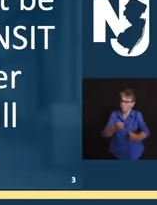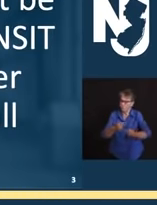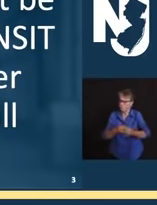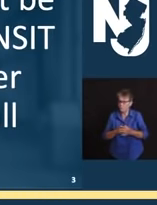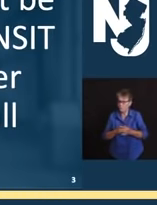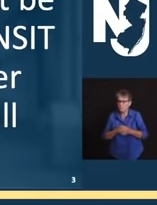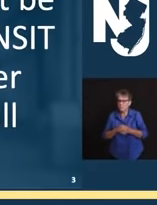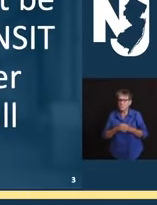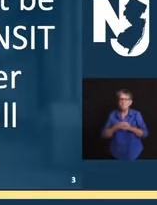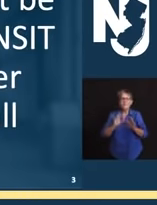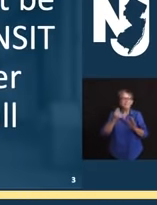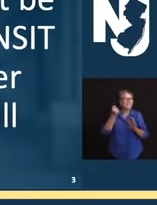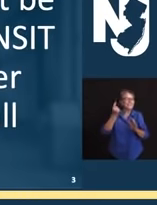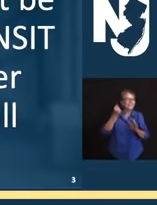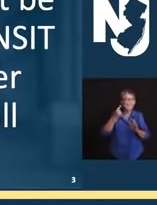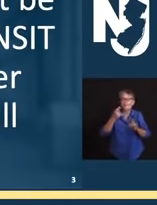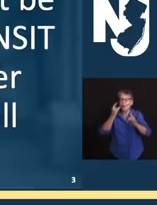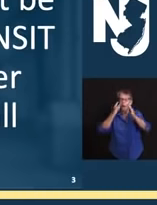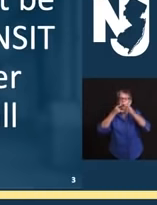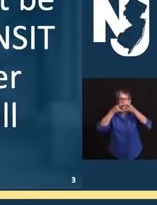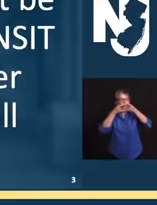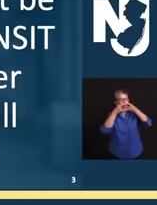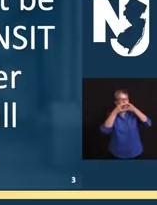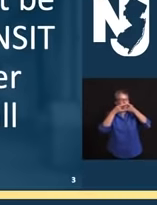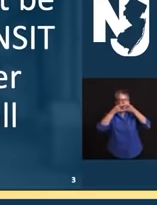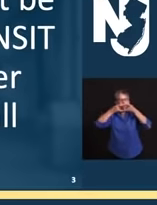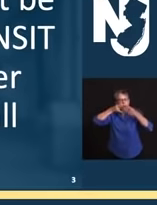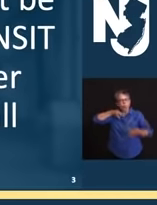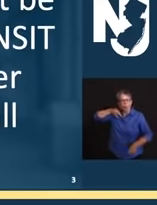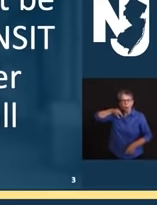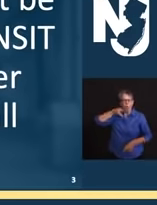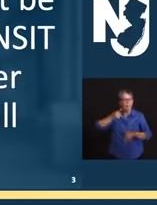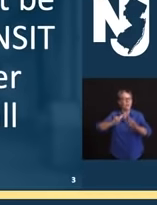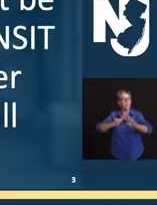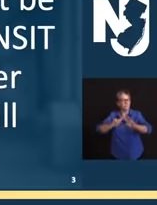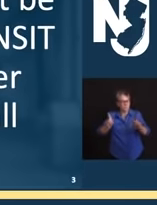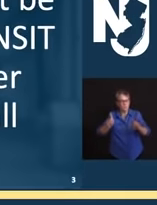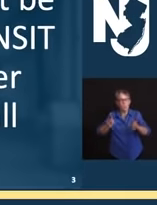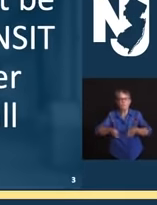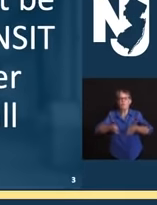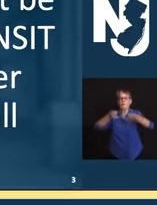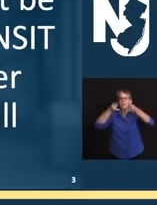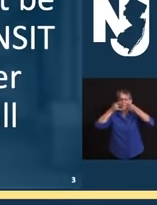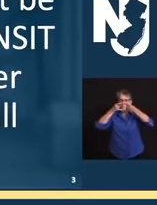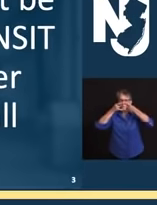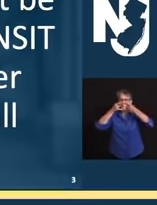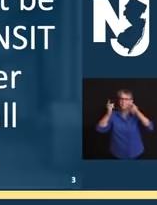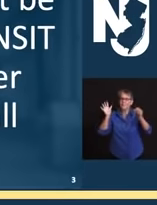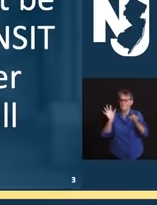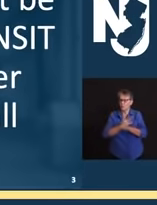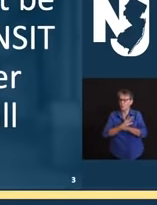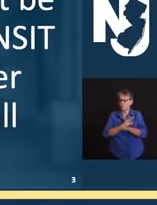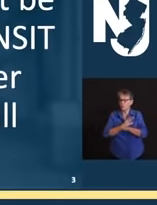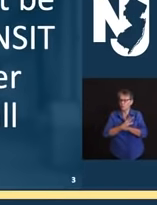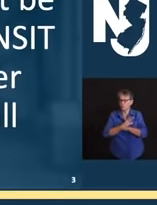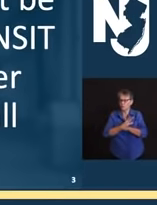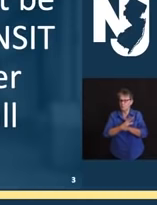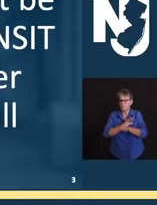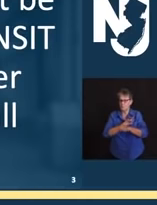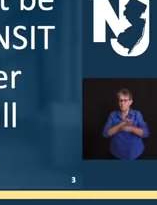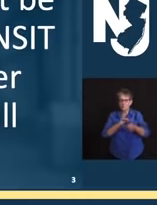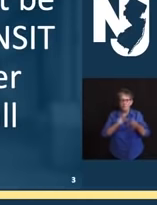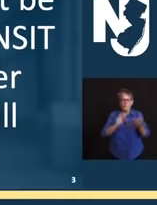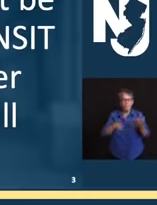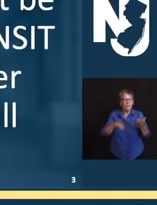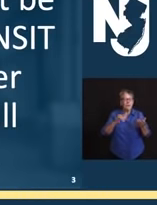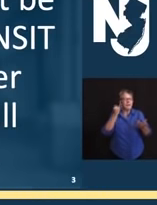your mouth. No chin guards, by the way. And if a transit employee asks you to mask up, they're doing their jobs. Please